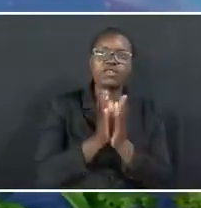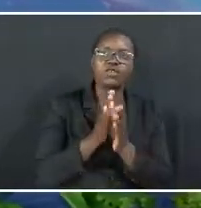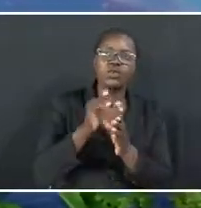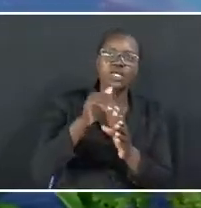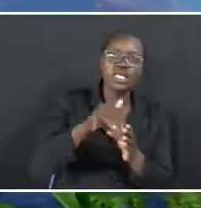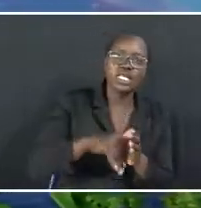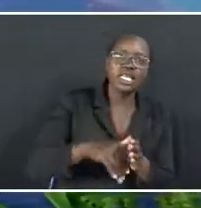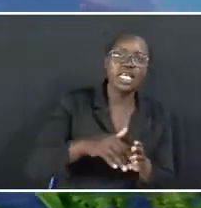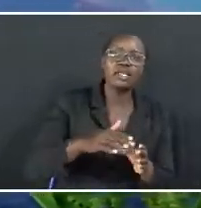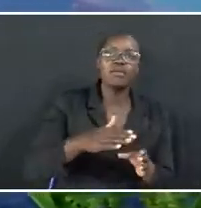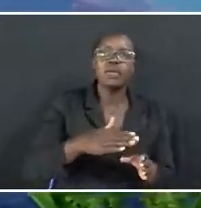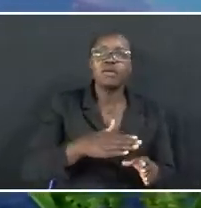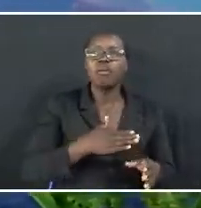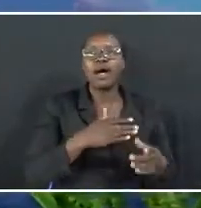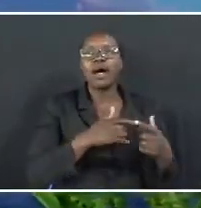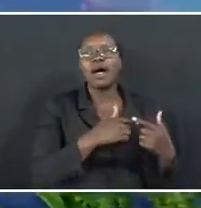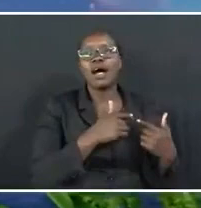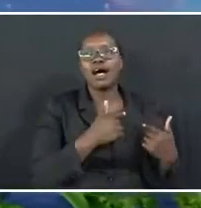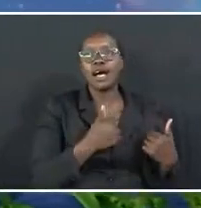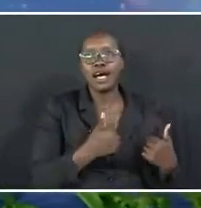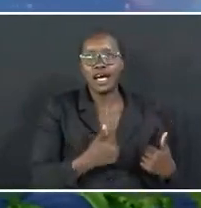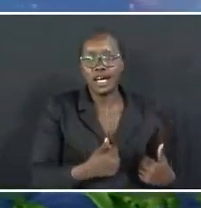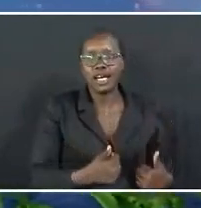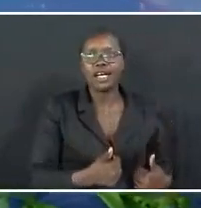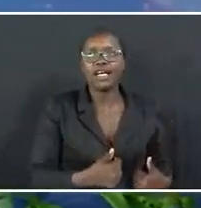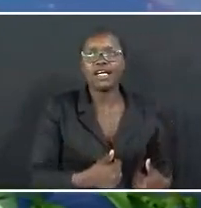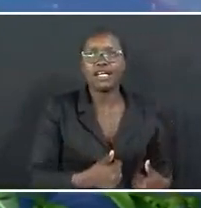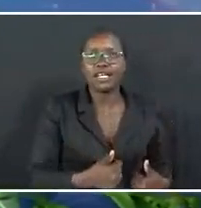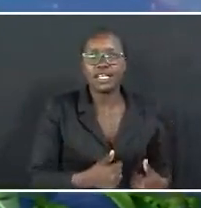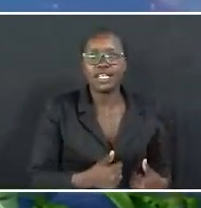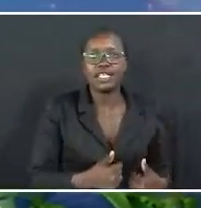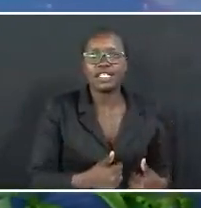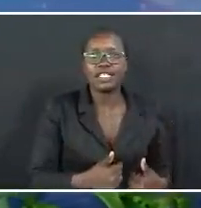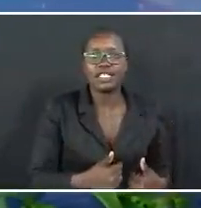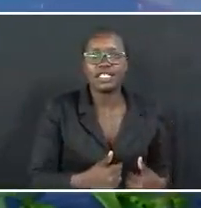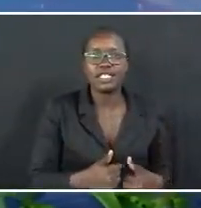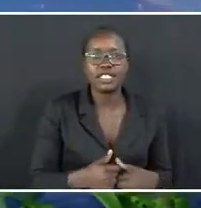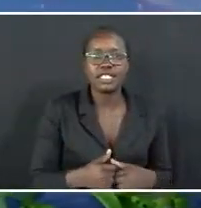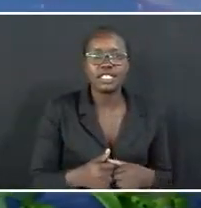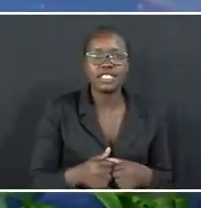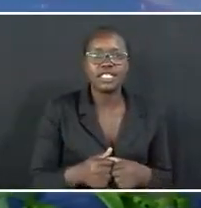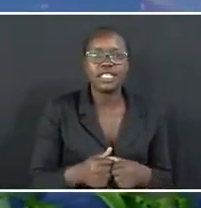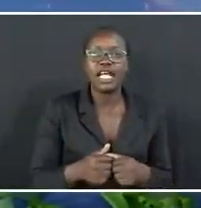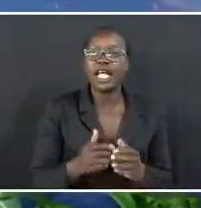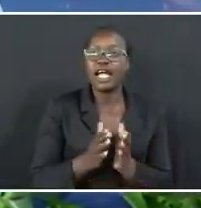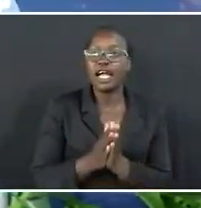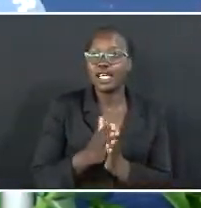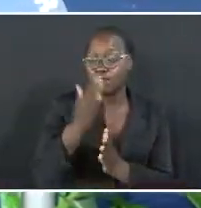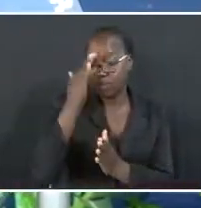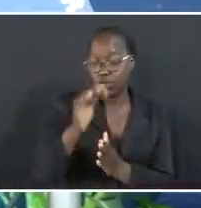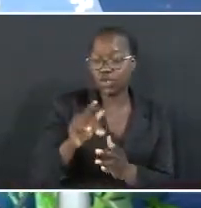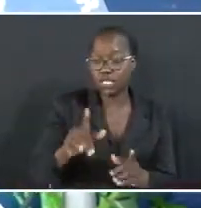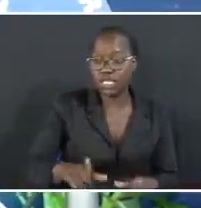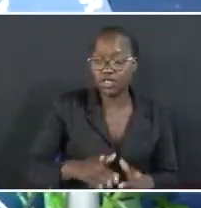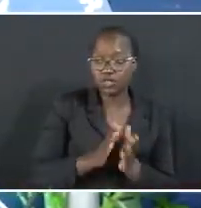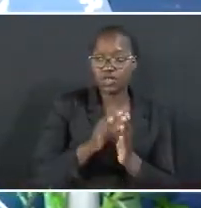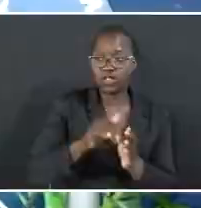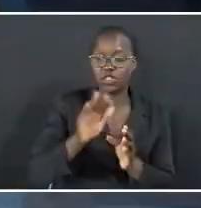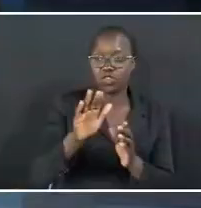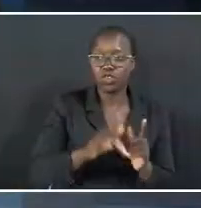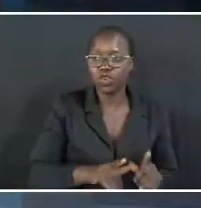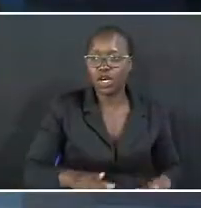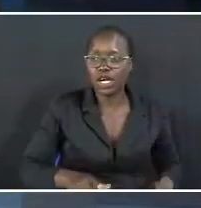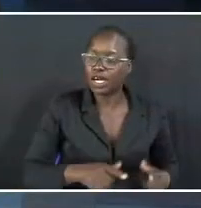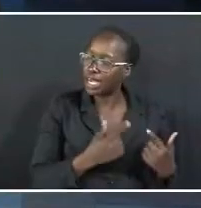lives within my heart. And because he lives within your heart,